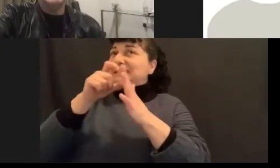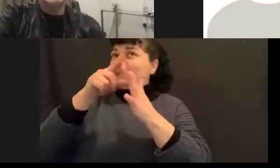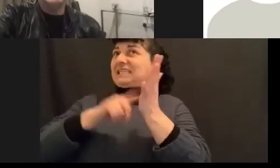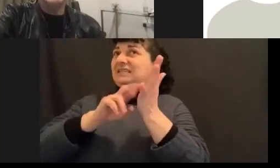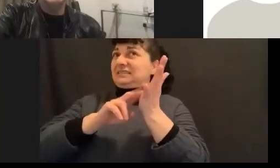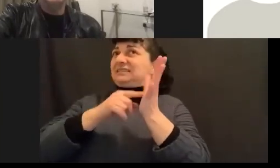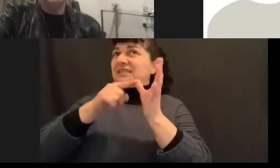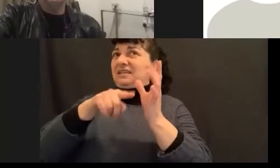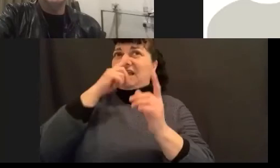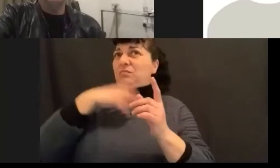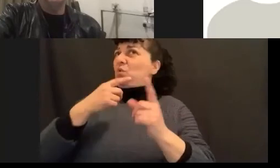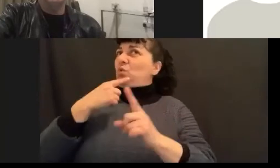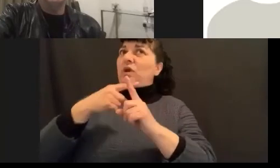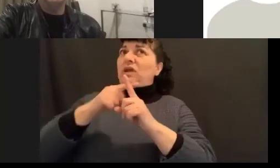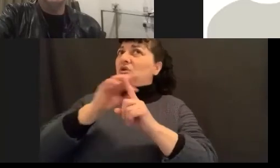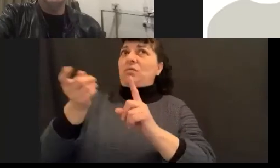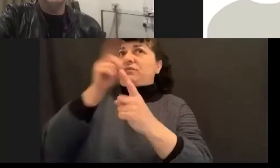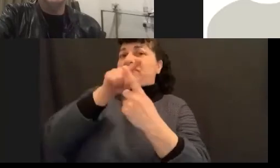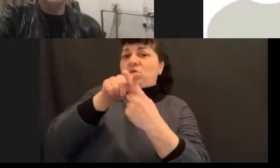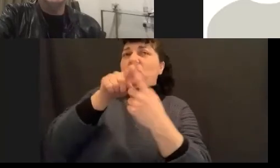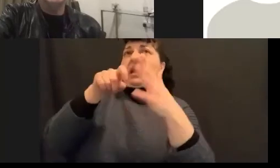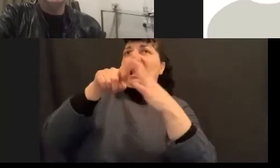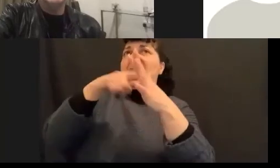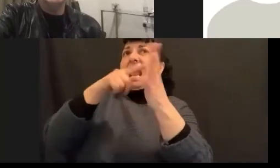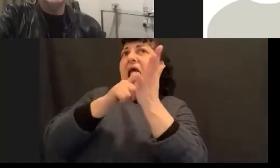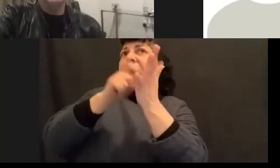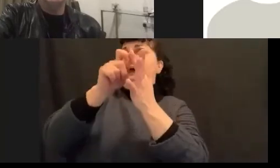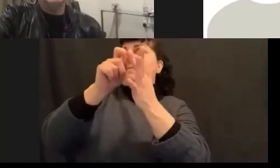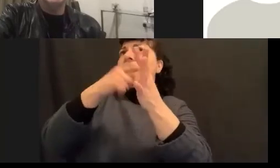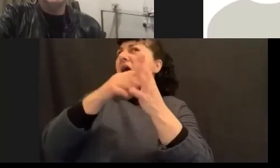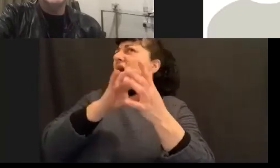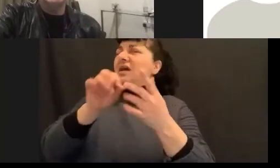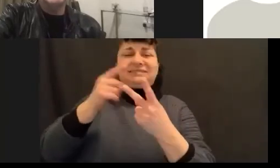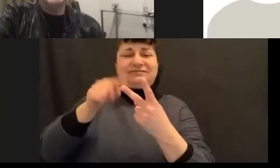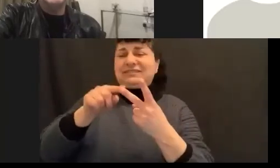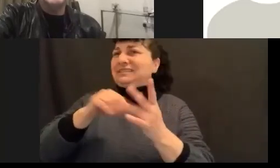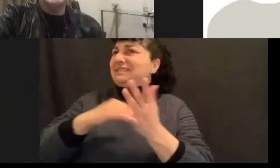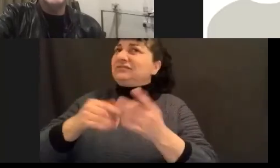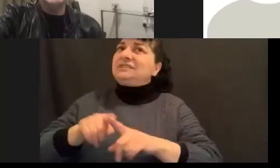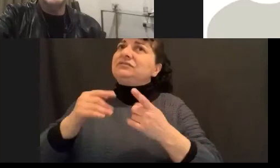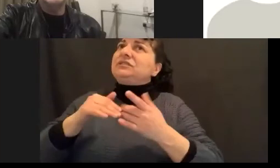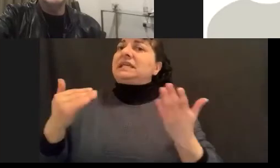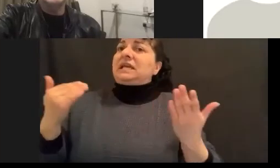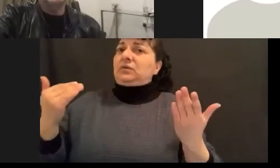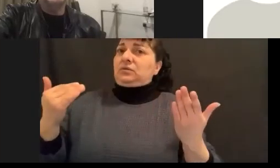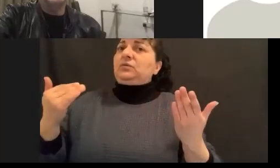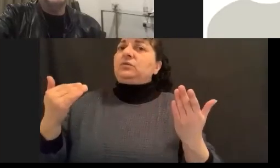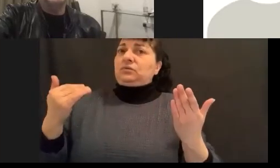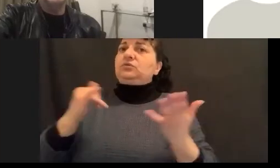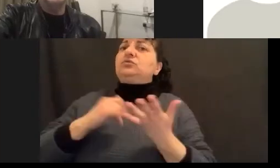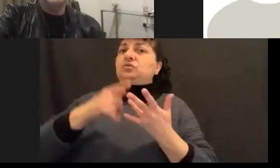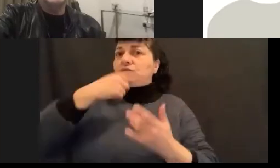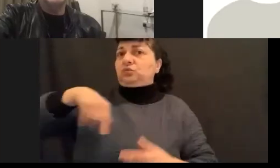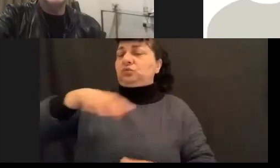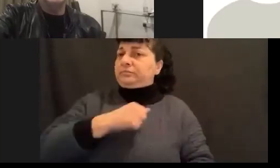its predecessor, which is why we're so cautious with schools. So, and I know it's very frustrating for everybody not to know quite what's going to happen, but